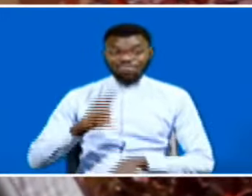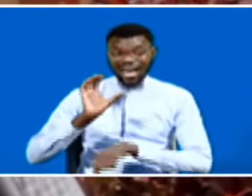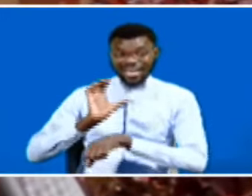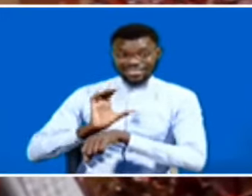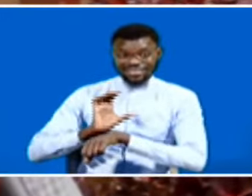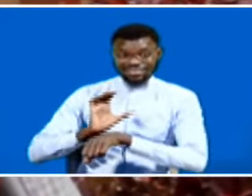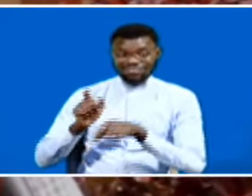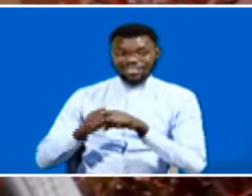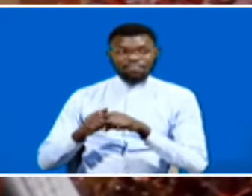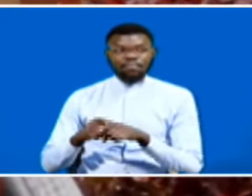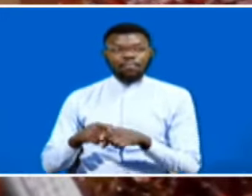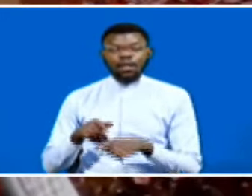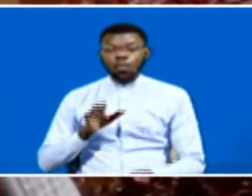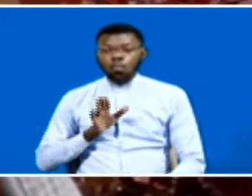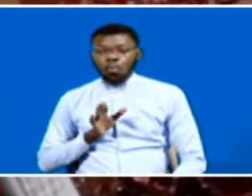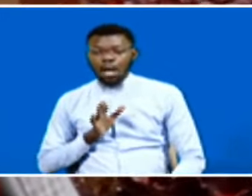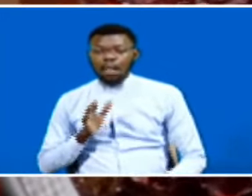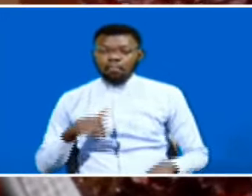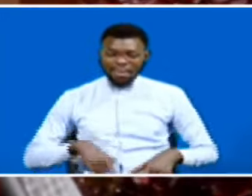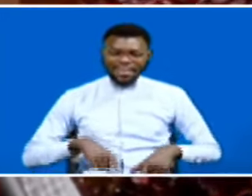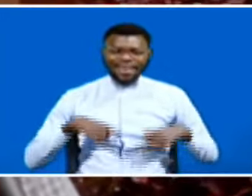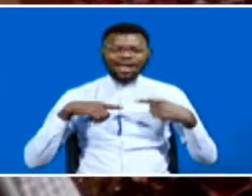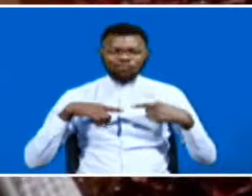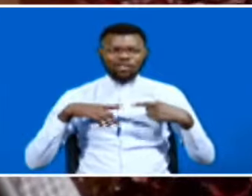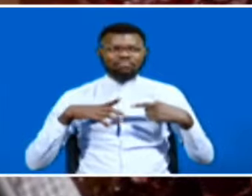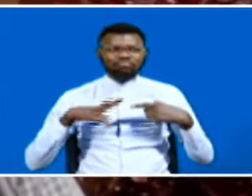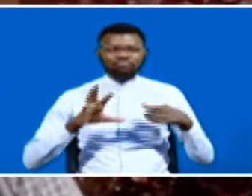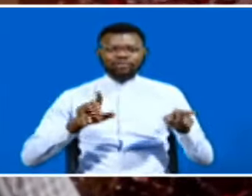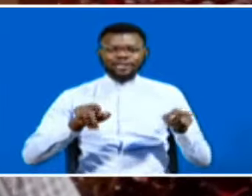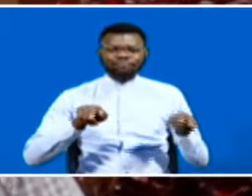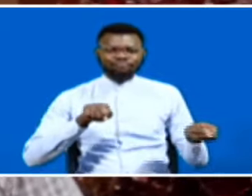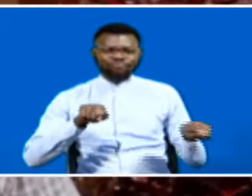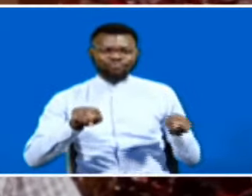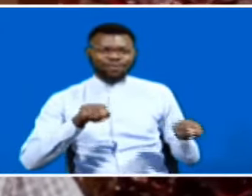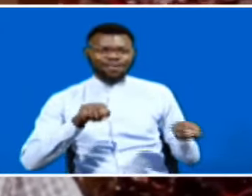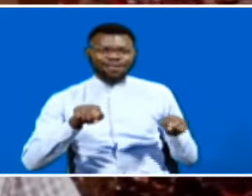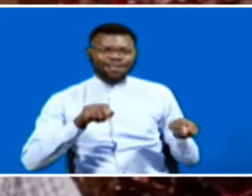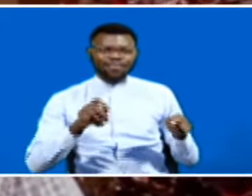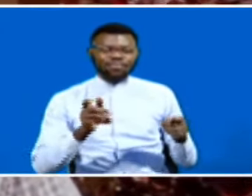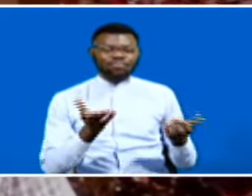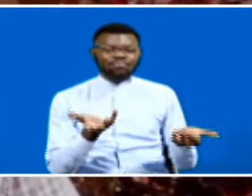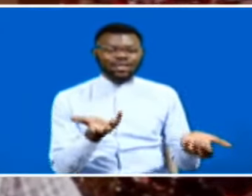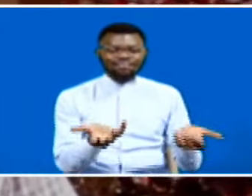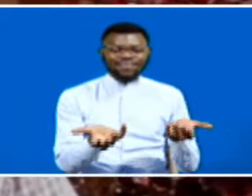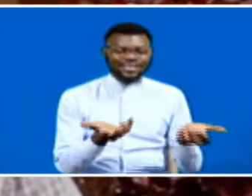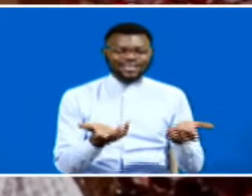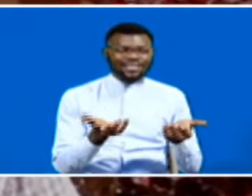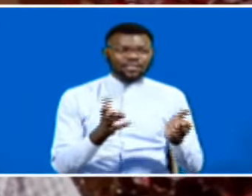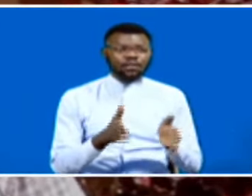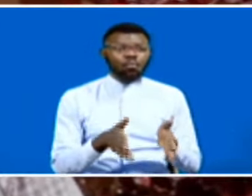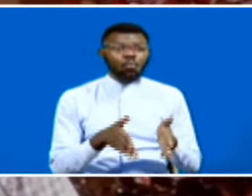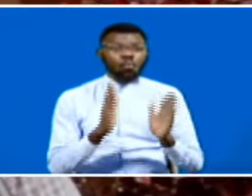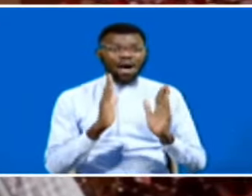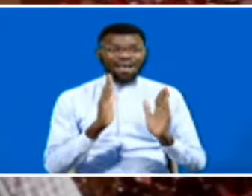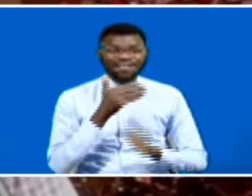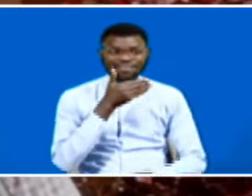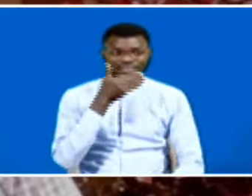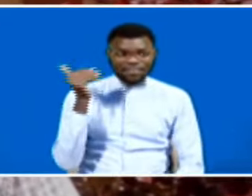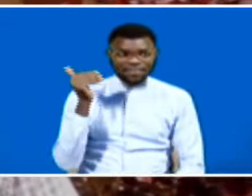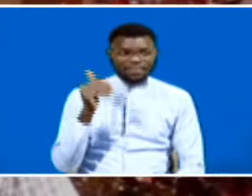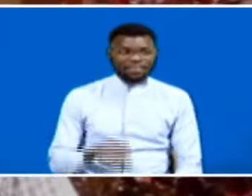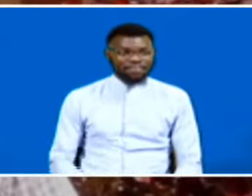who cannot manage their lives and operate businesses in the best way possible will be able